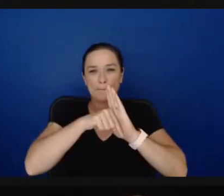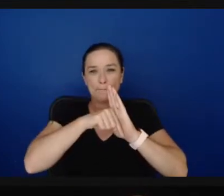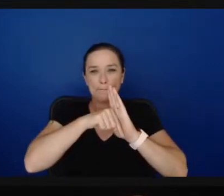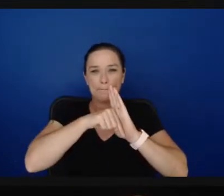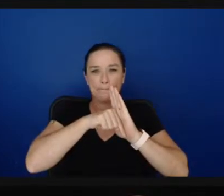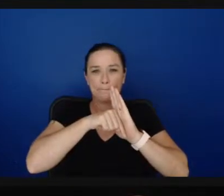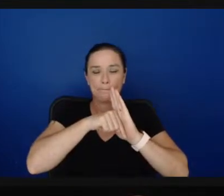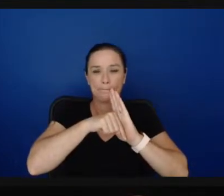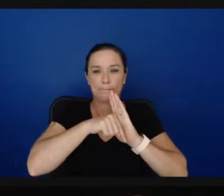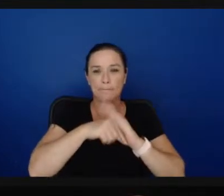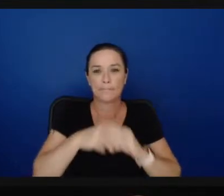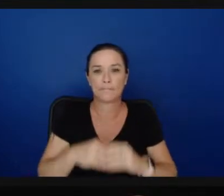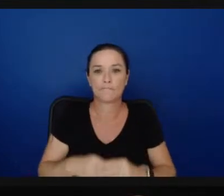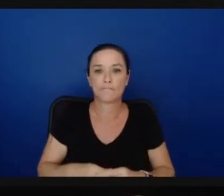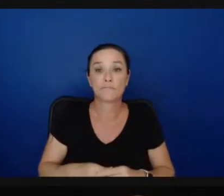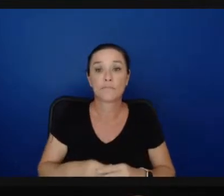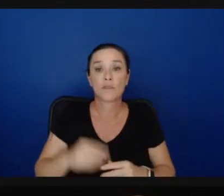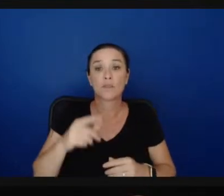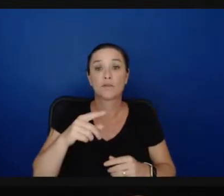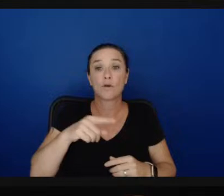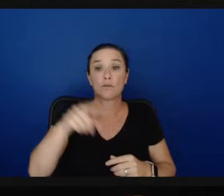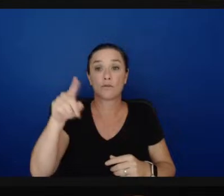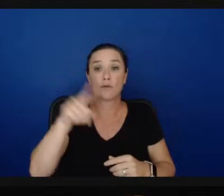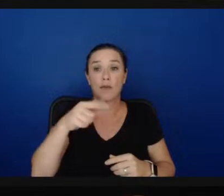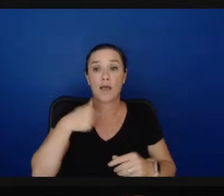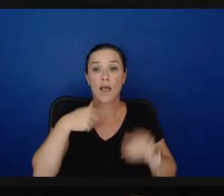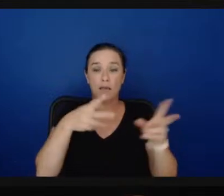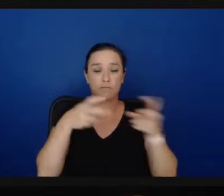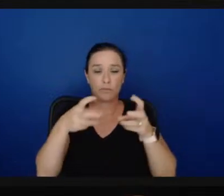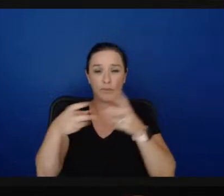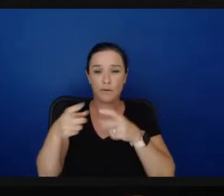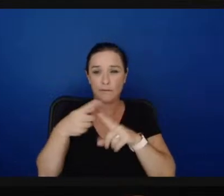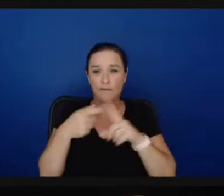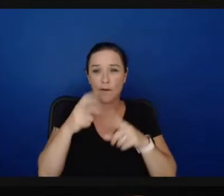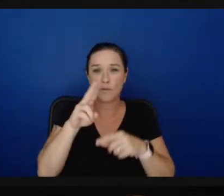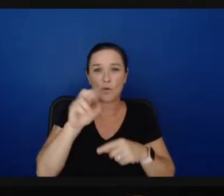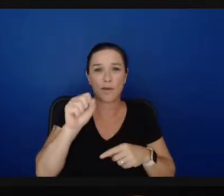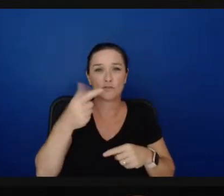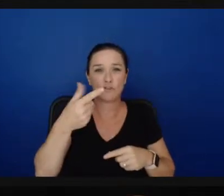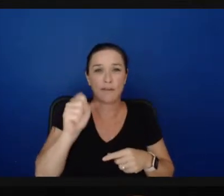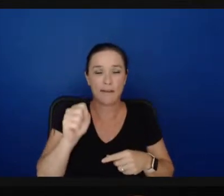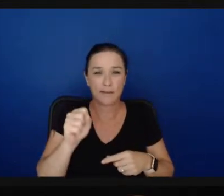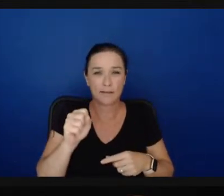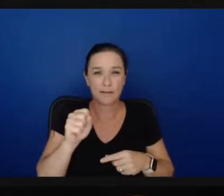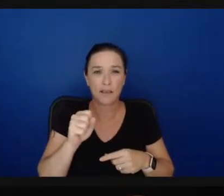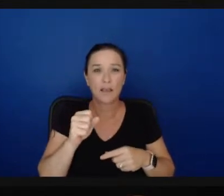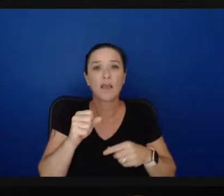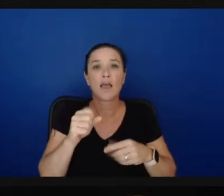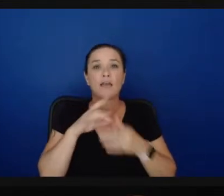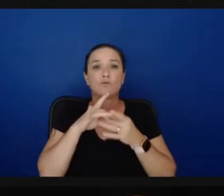So here is a series of images I've pulled from the USGS site, colored by depth.